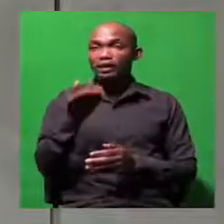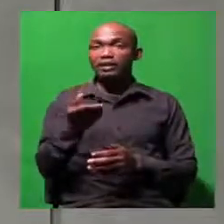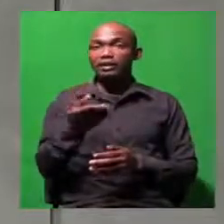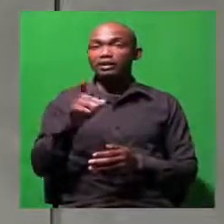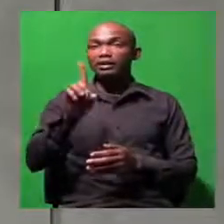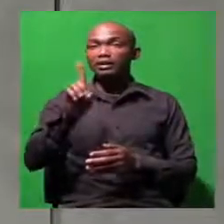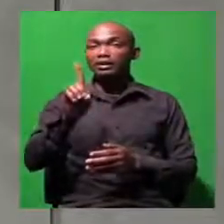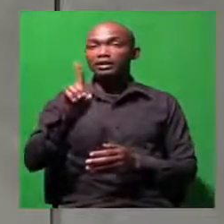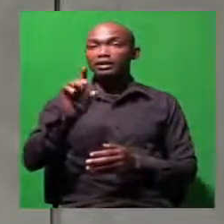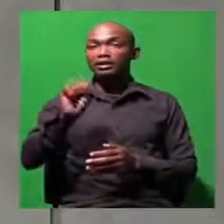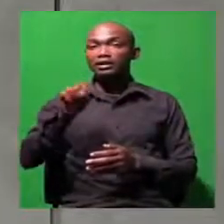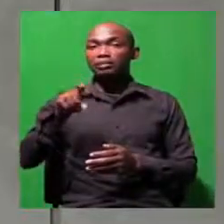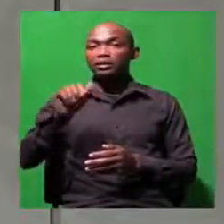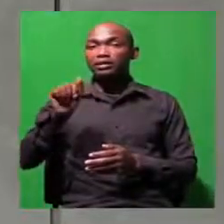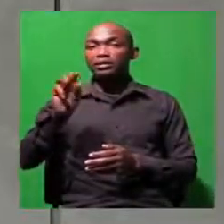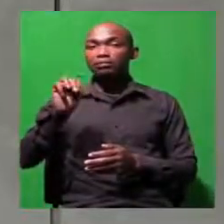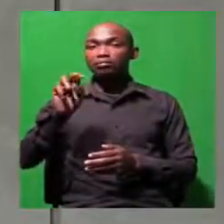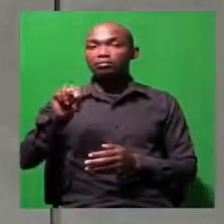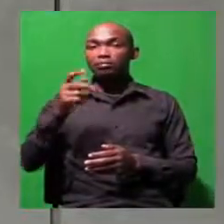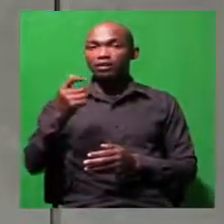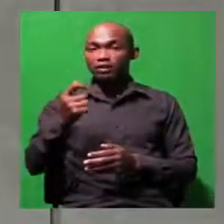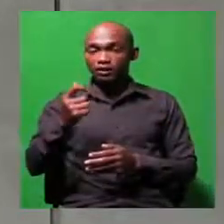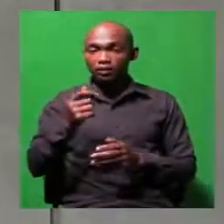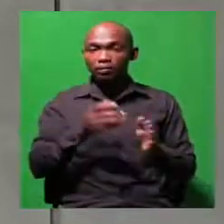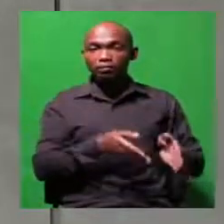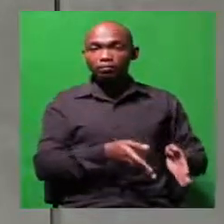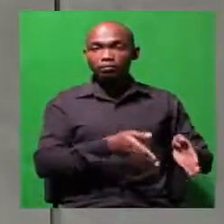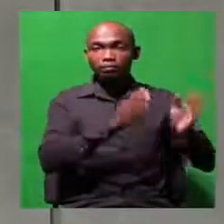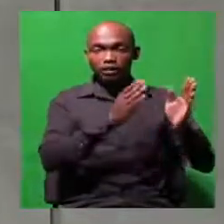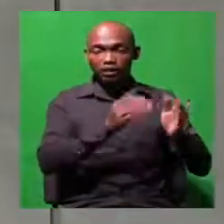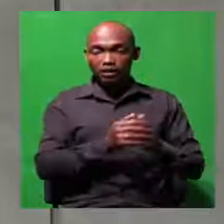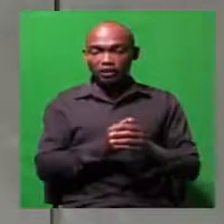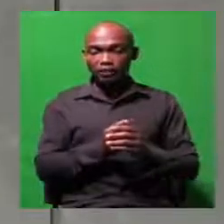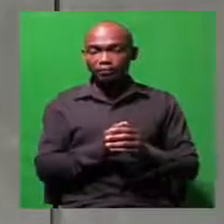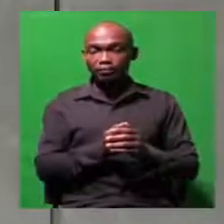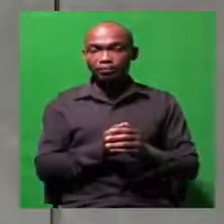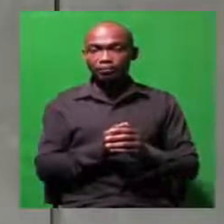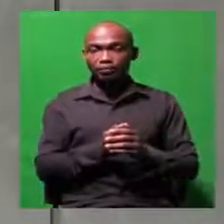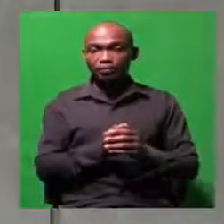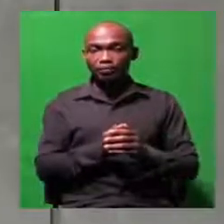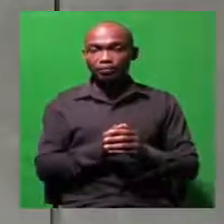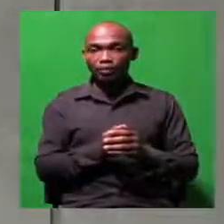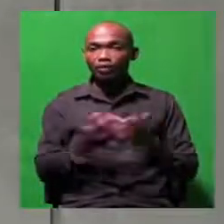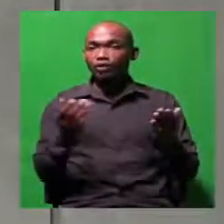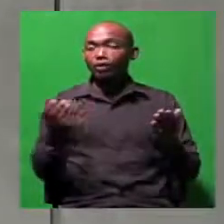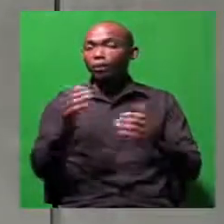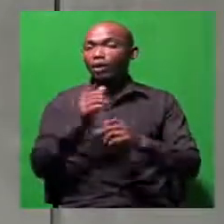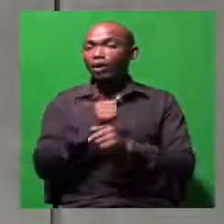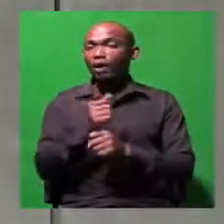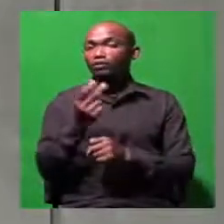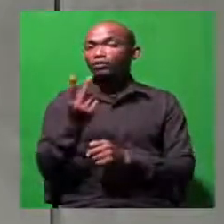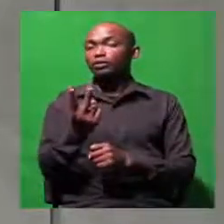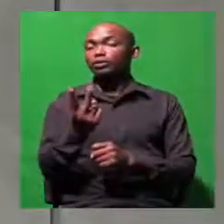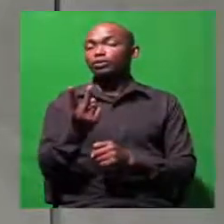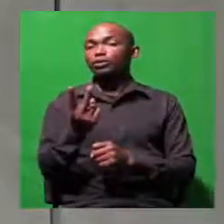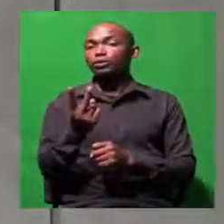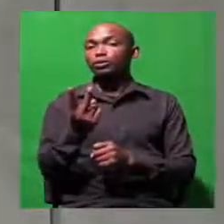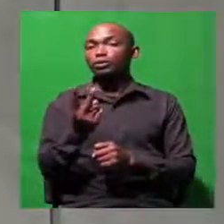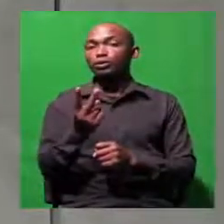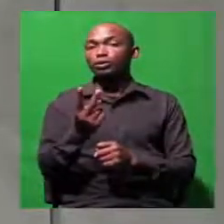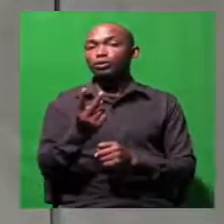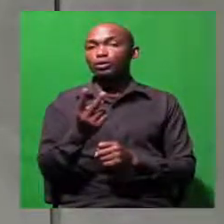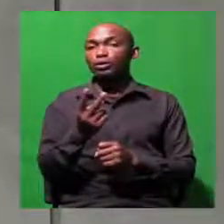Okay, this is displacement method. So we have two options. The first